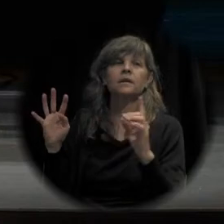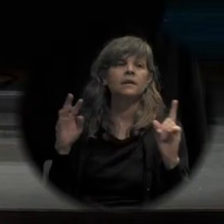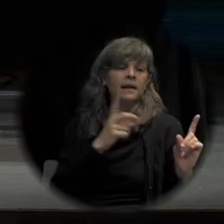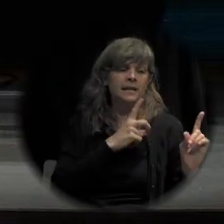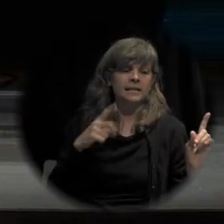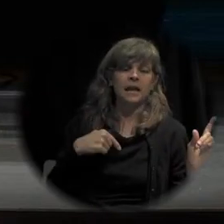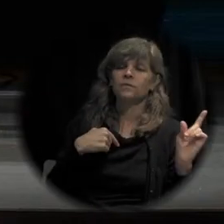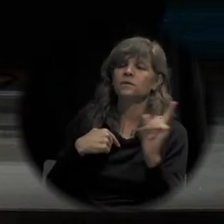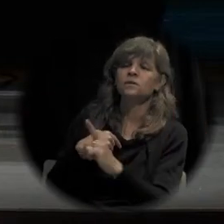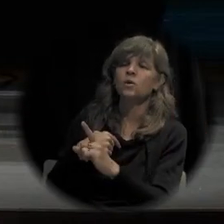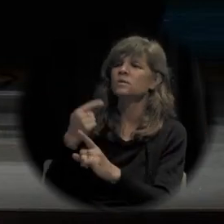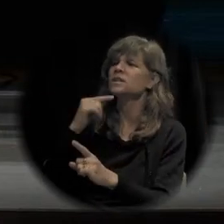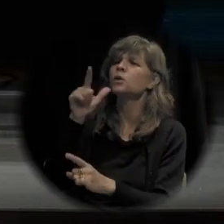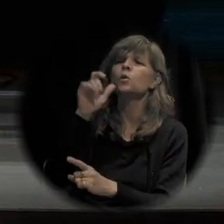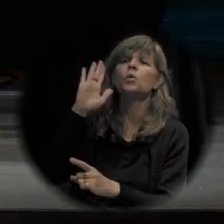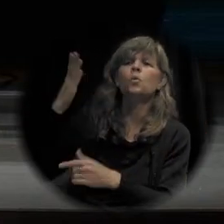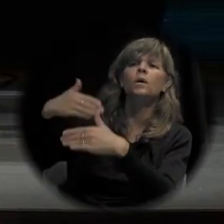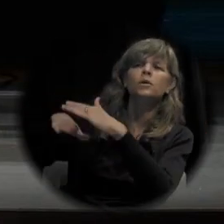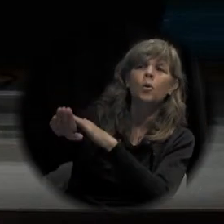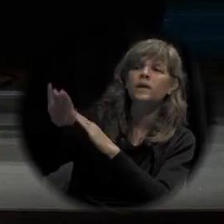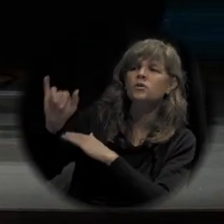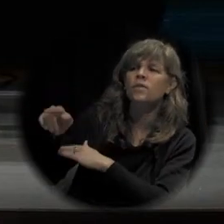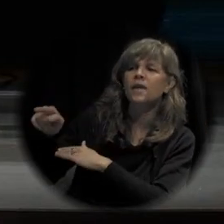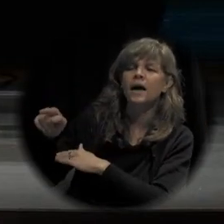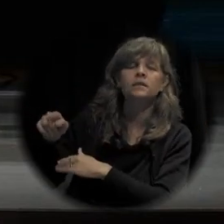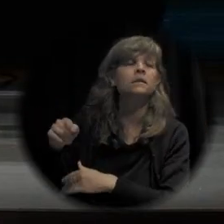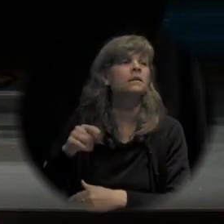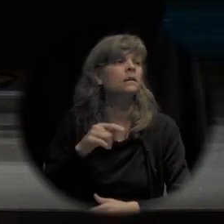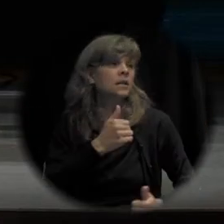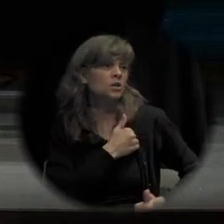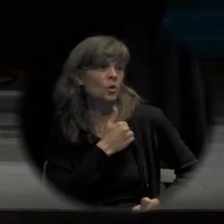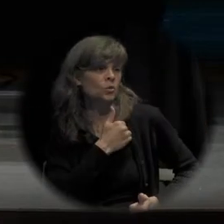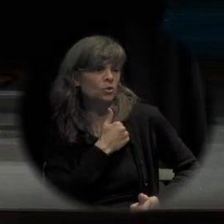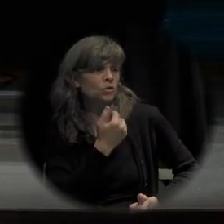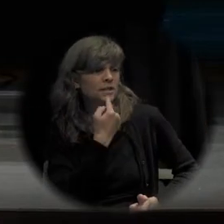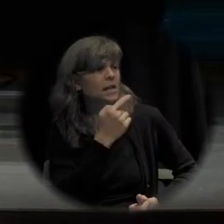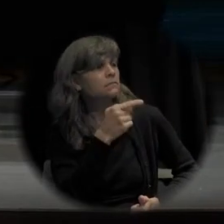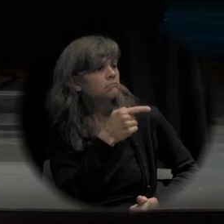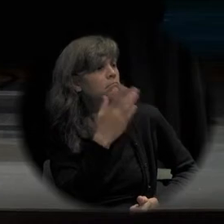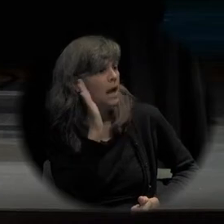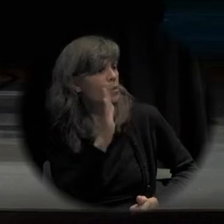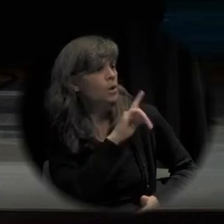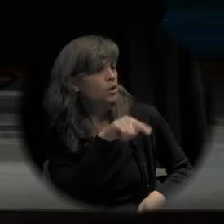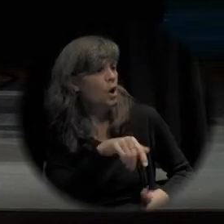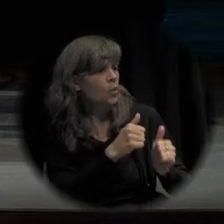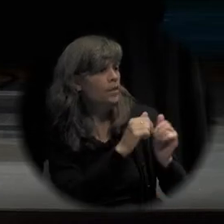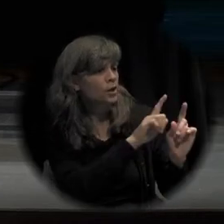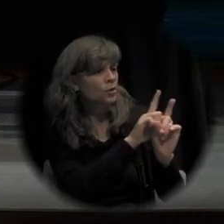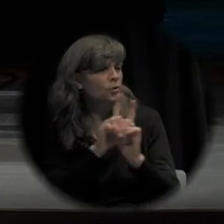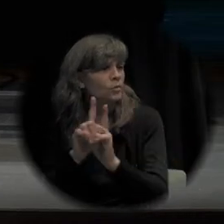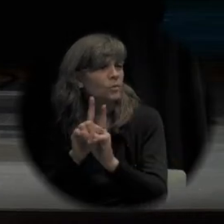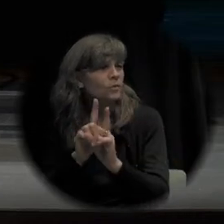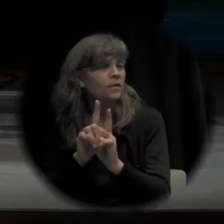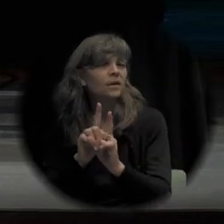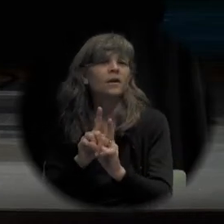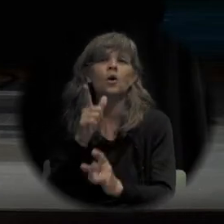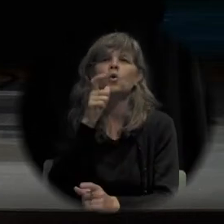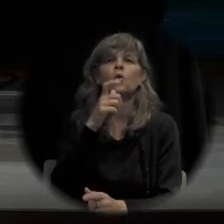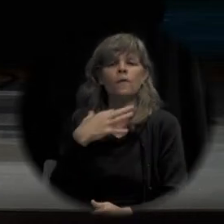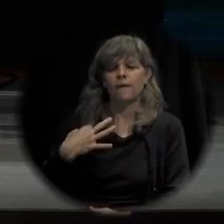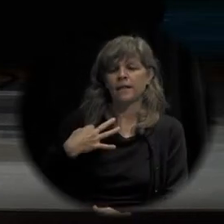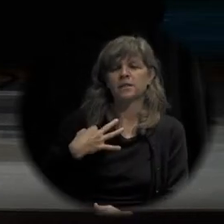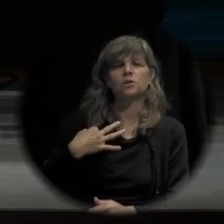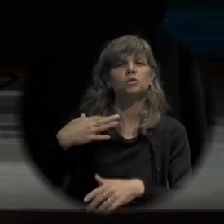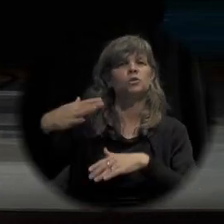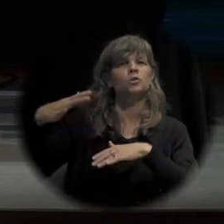into the camp to Saul?" Abishai said, "I'll go down with you." Now, hold on just a second. Who's this Abishai guy? Who volunteers to walk